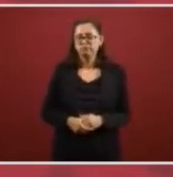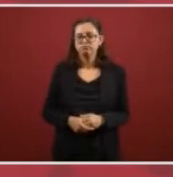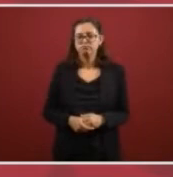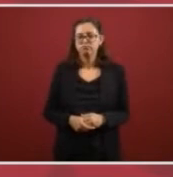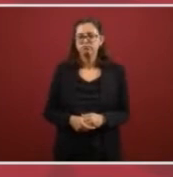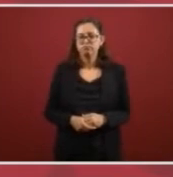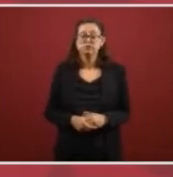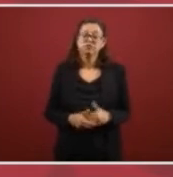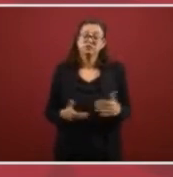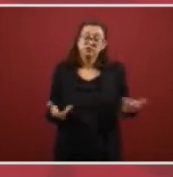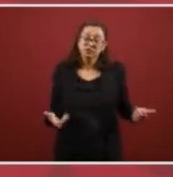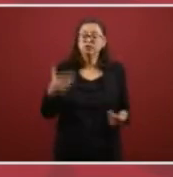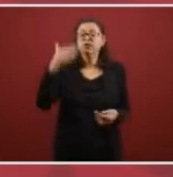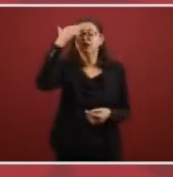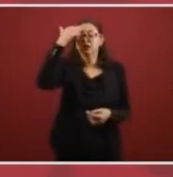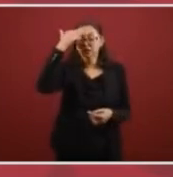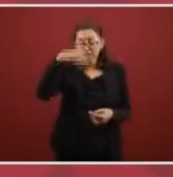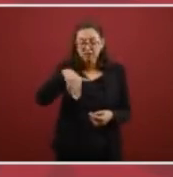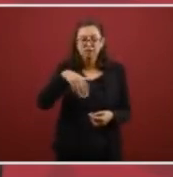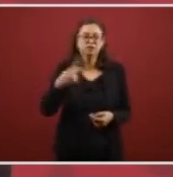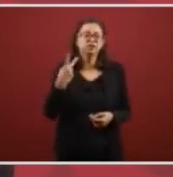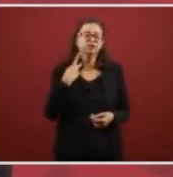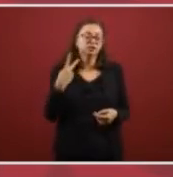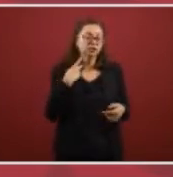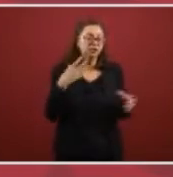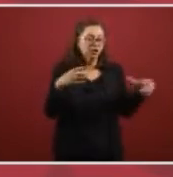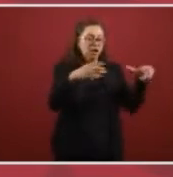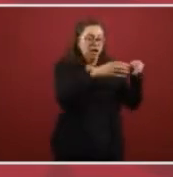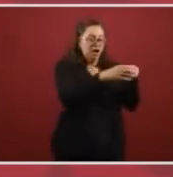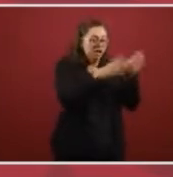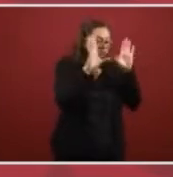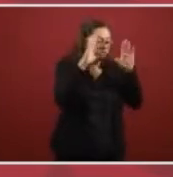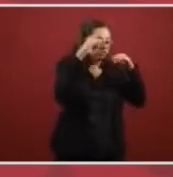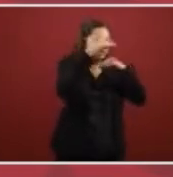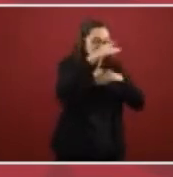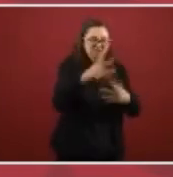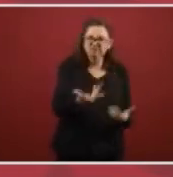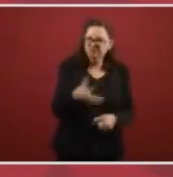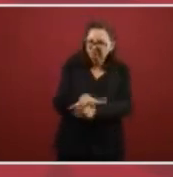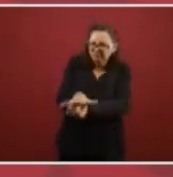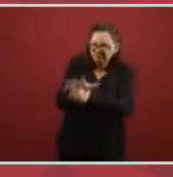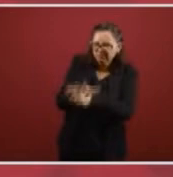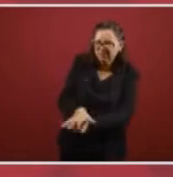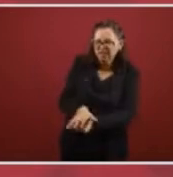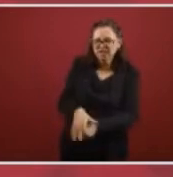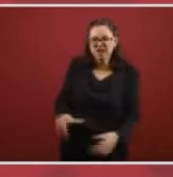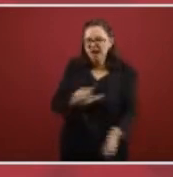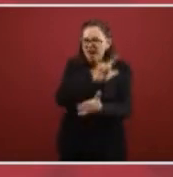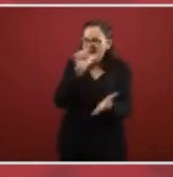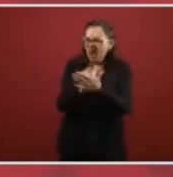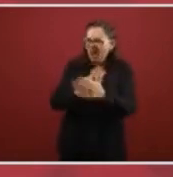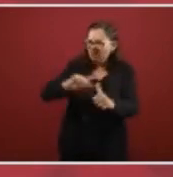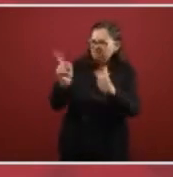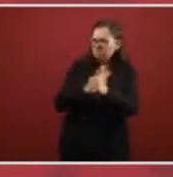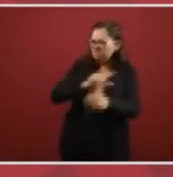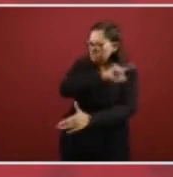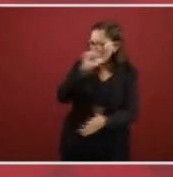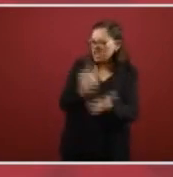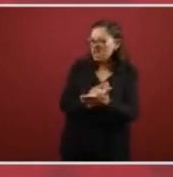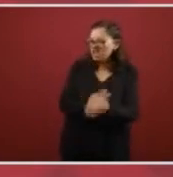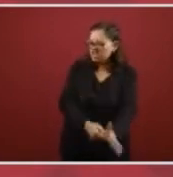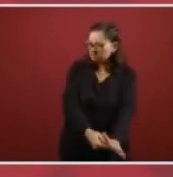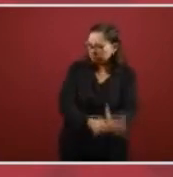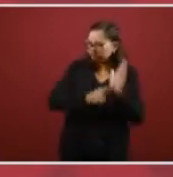Even if the conservatives like it a lot, they say the law is the law.